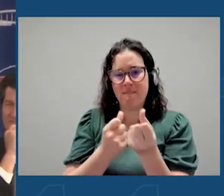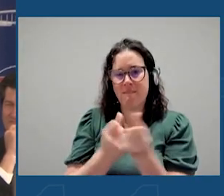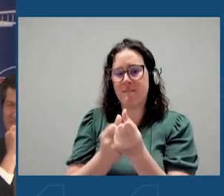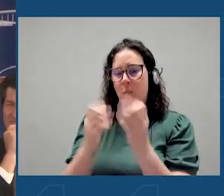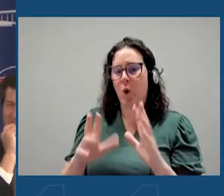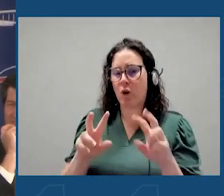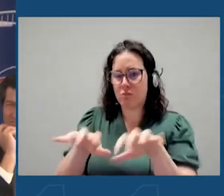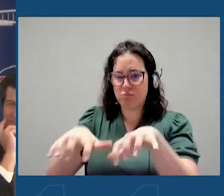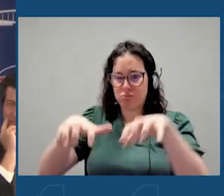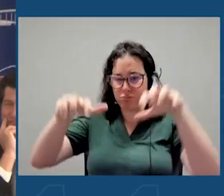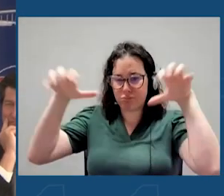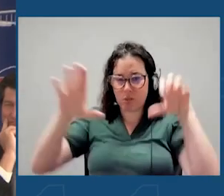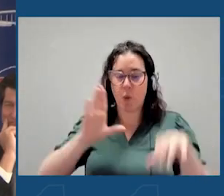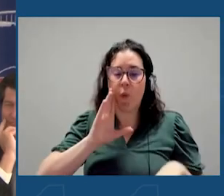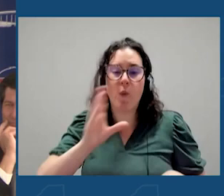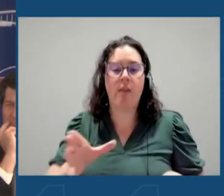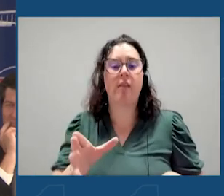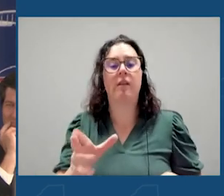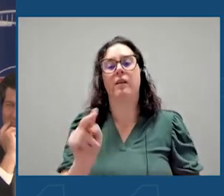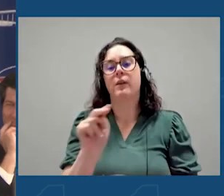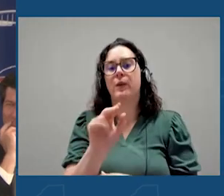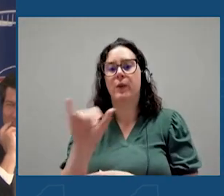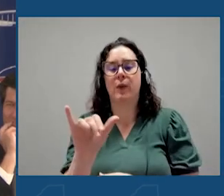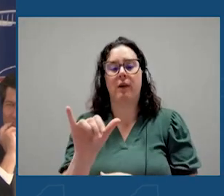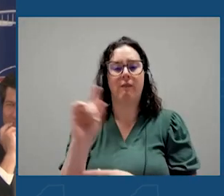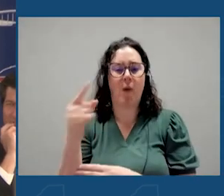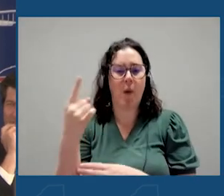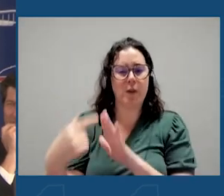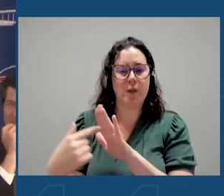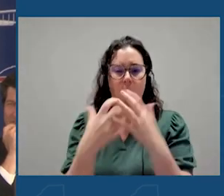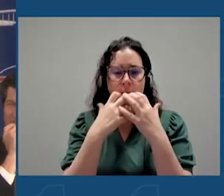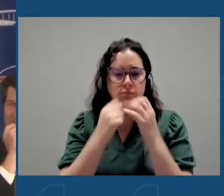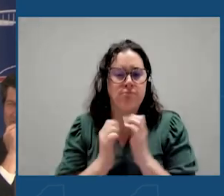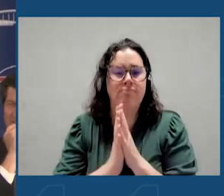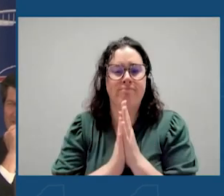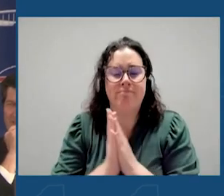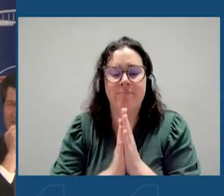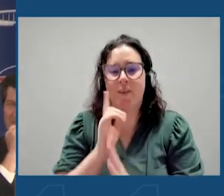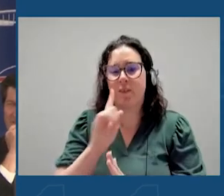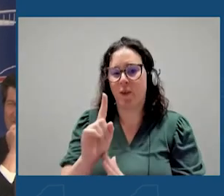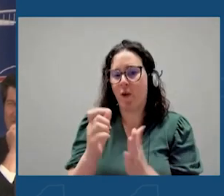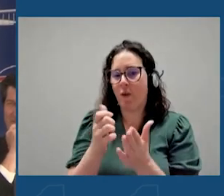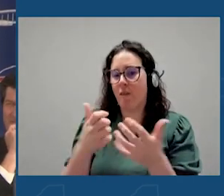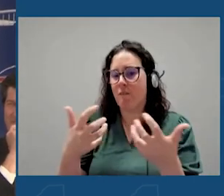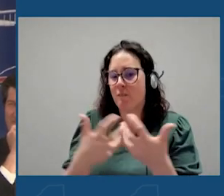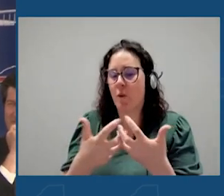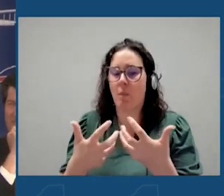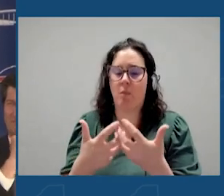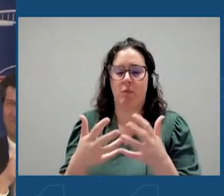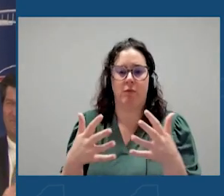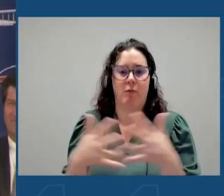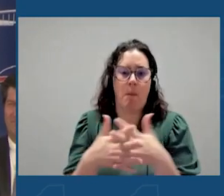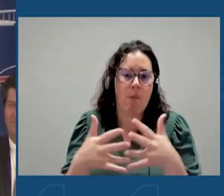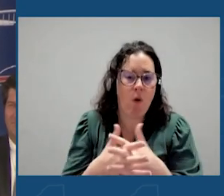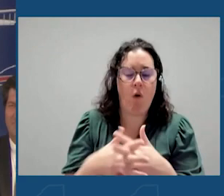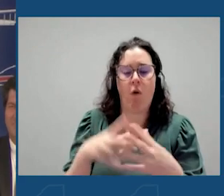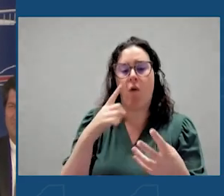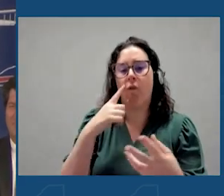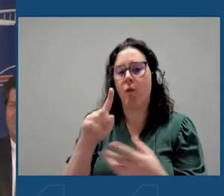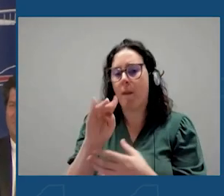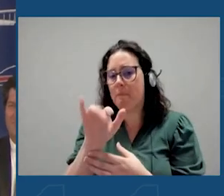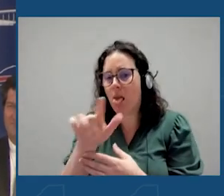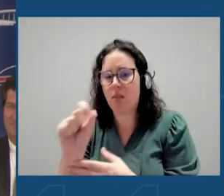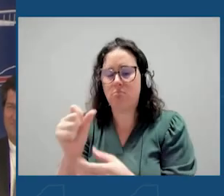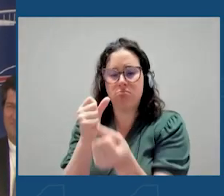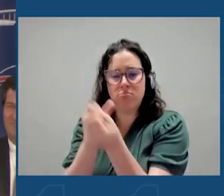always shown that passion for football, for the Bills, and it's just, for us, I don't think of it as in